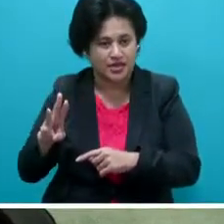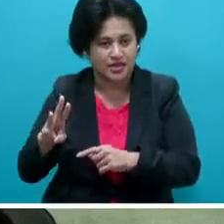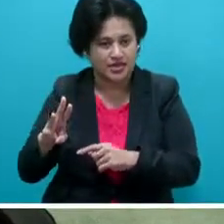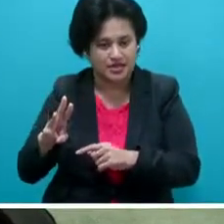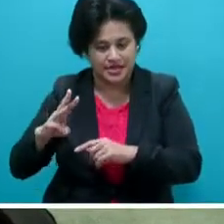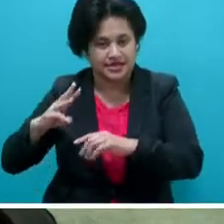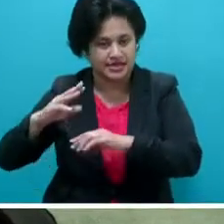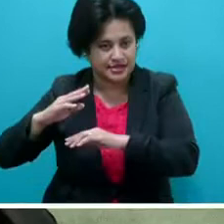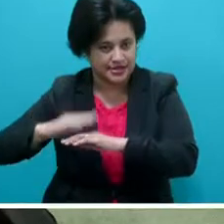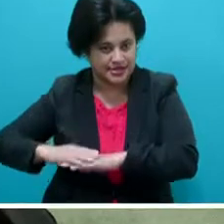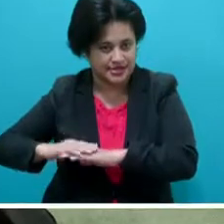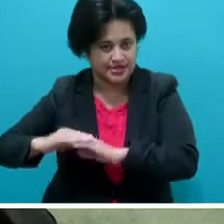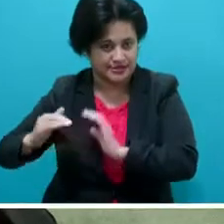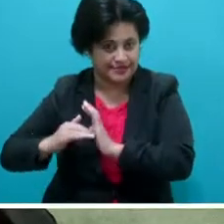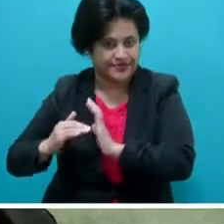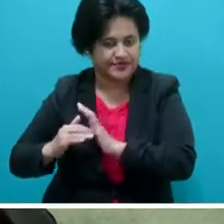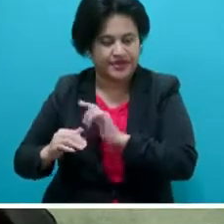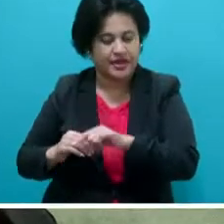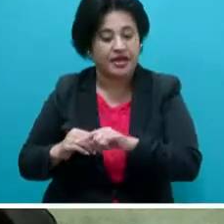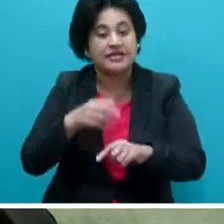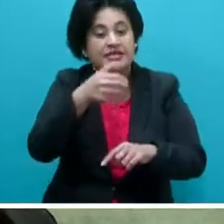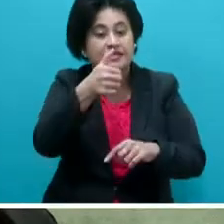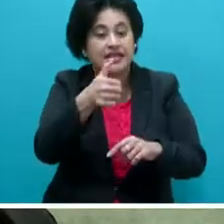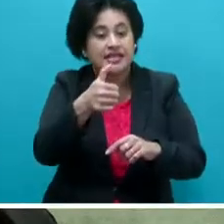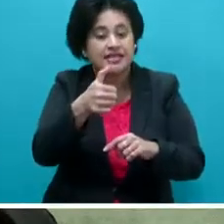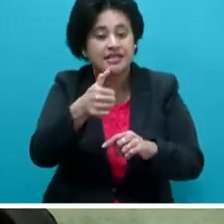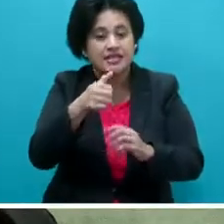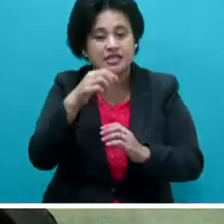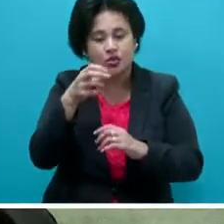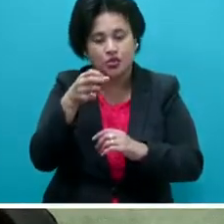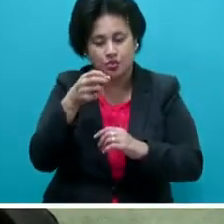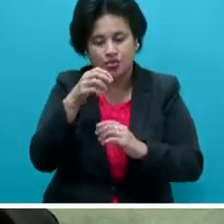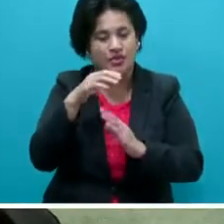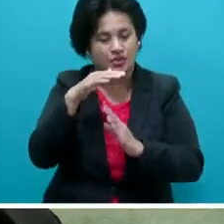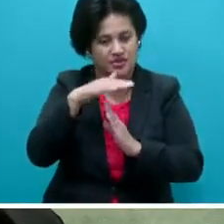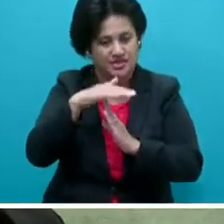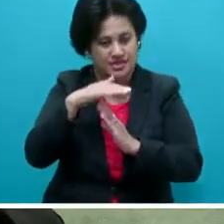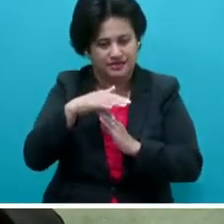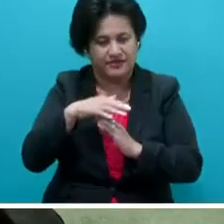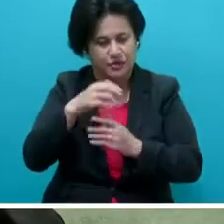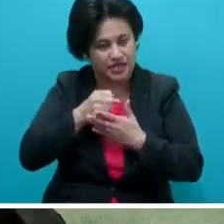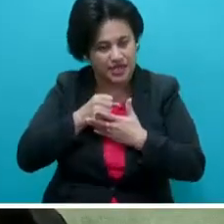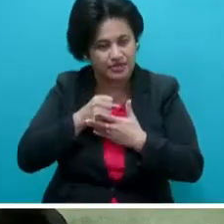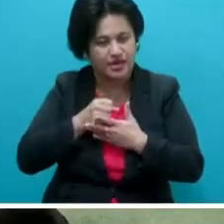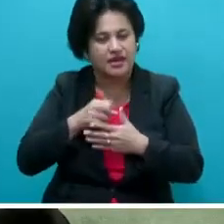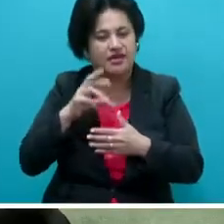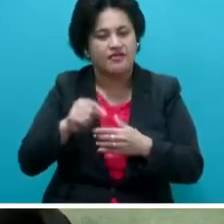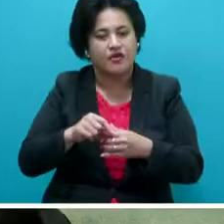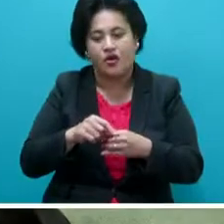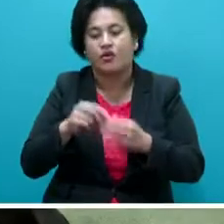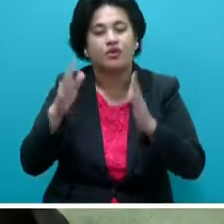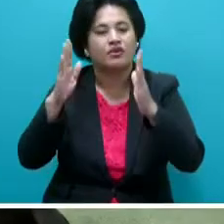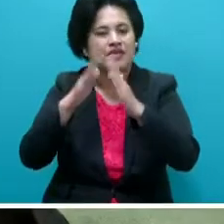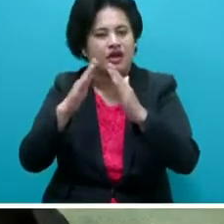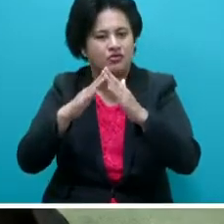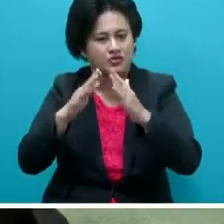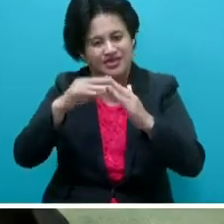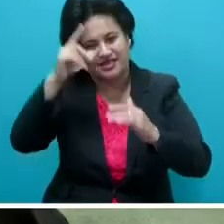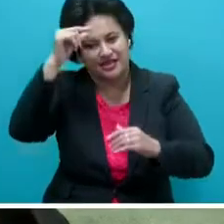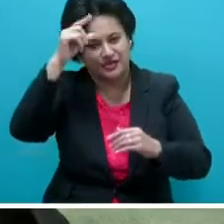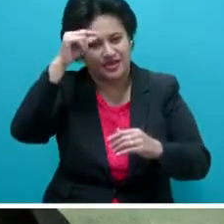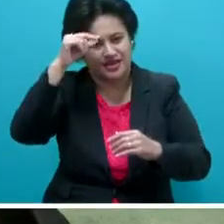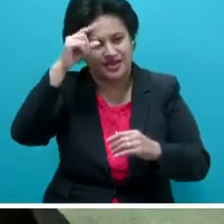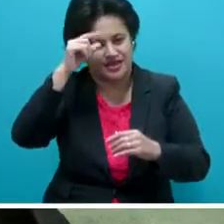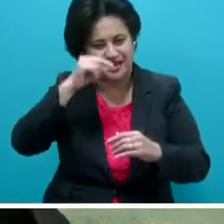which 6 seats were reserved for what we call urban Itoke voters. Urban Itoke voters, Mr. Speaker, sir, in those days